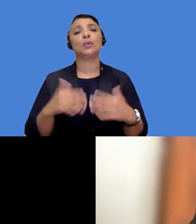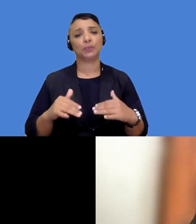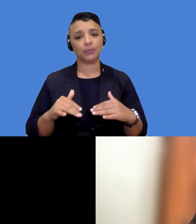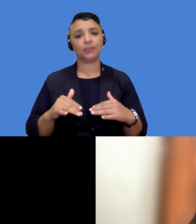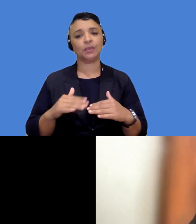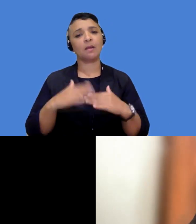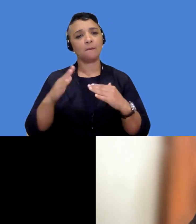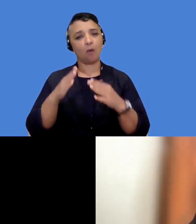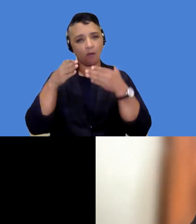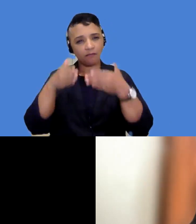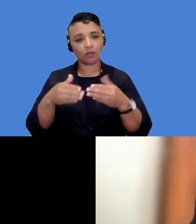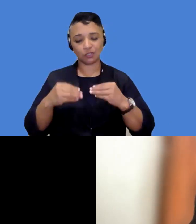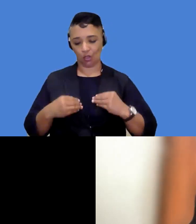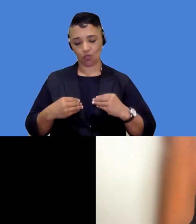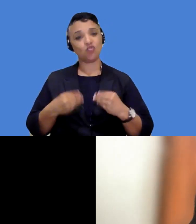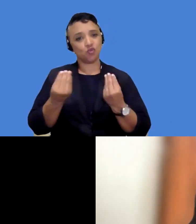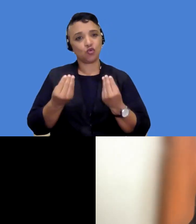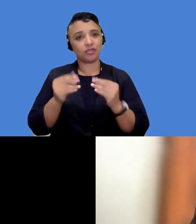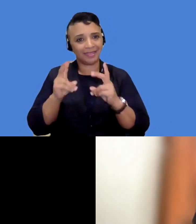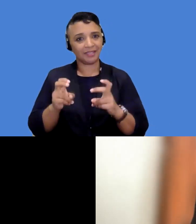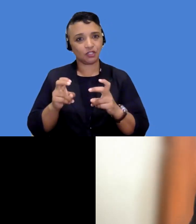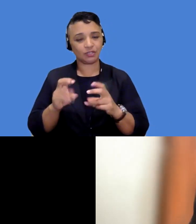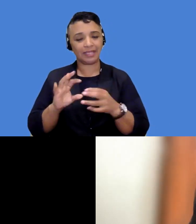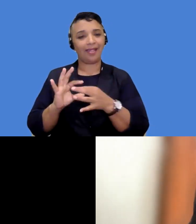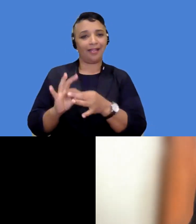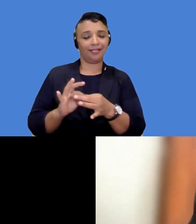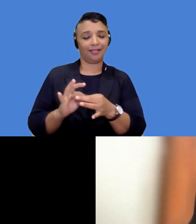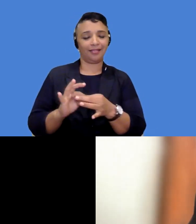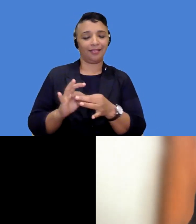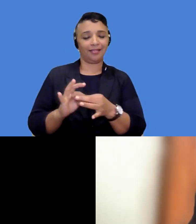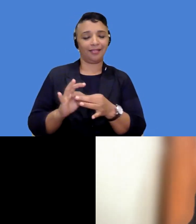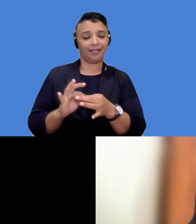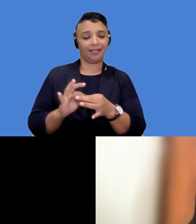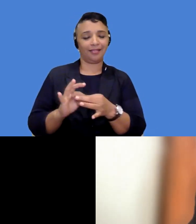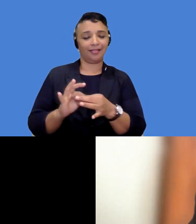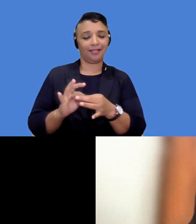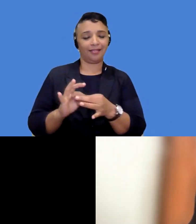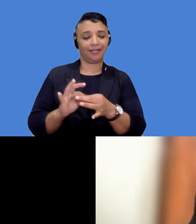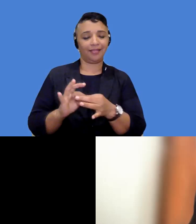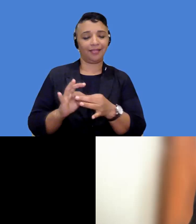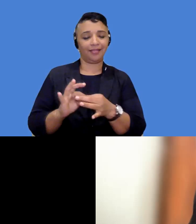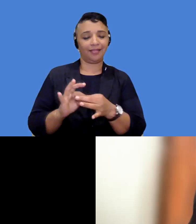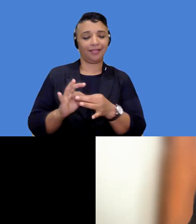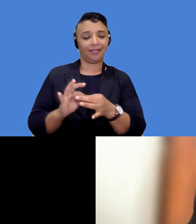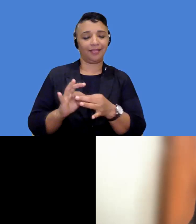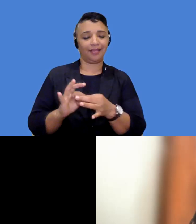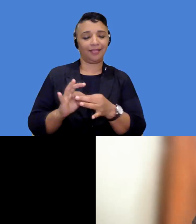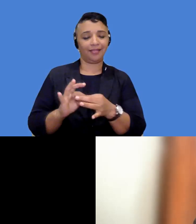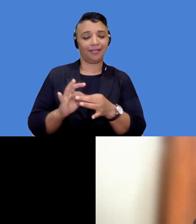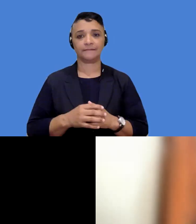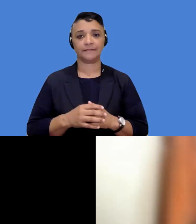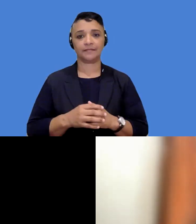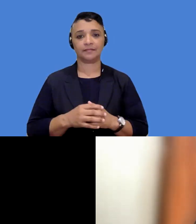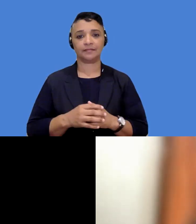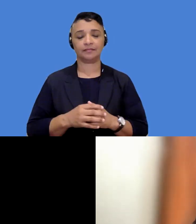specific areas and thematics that should be of relevance, as well as highlighting some